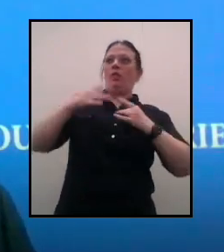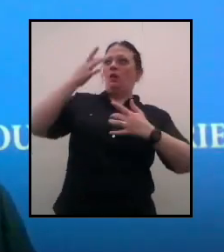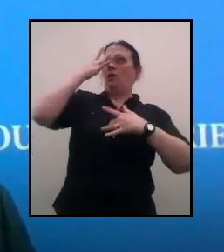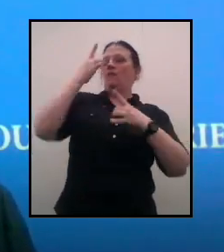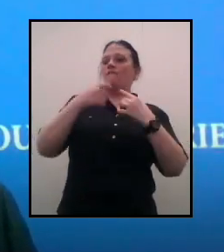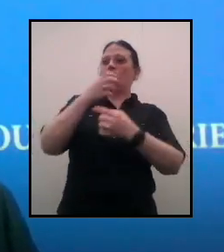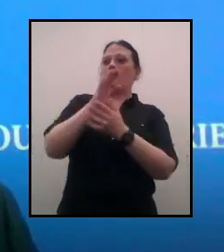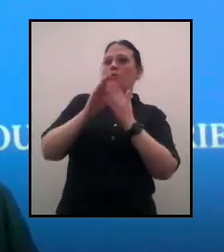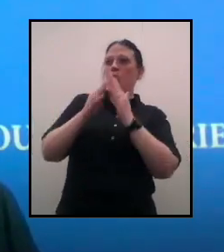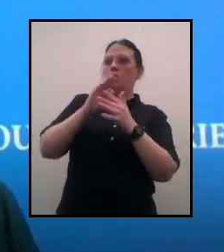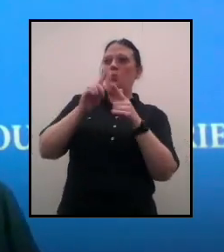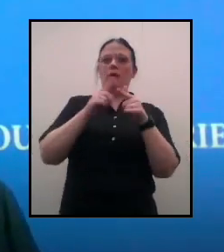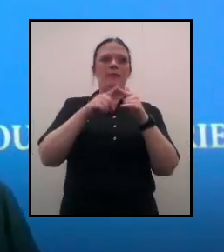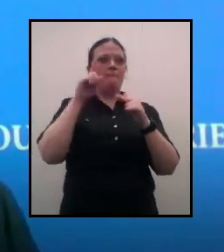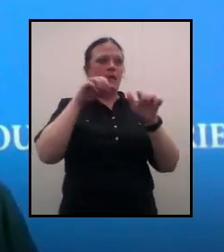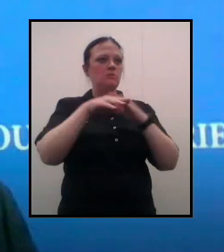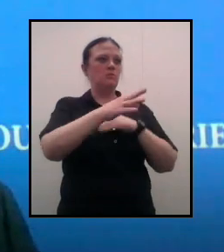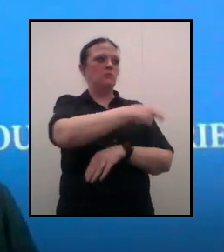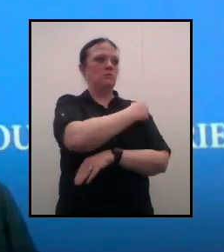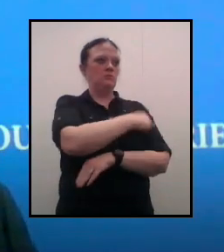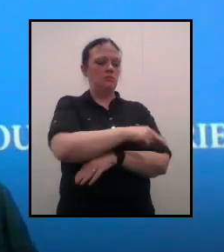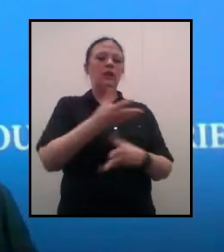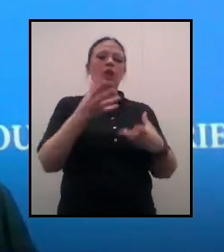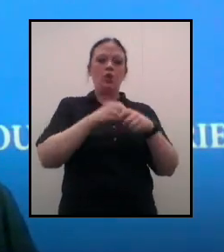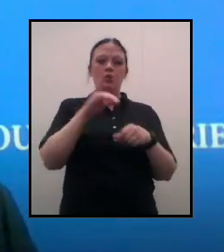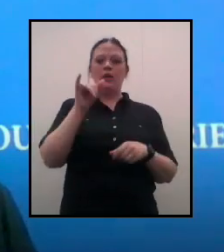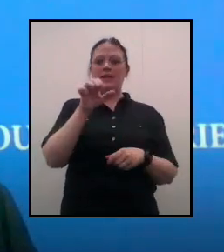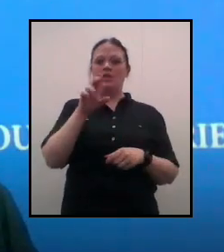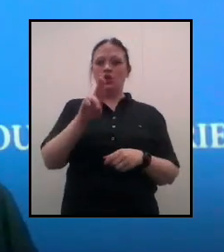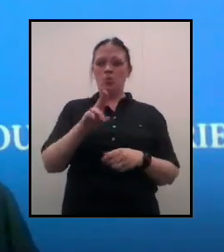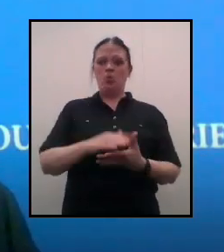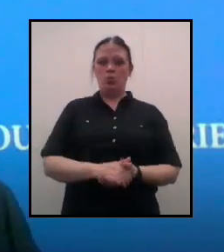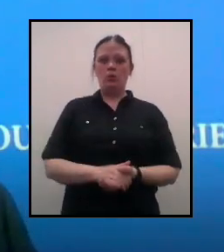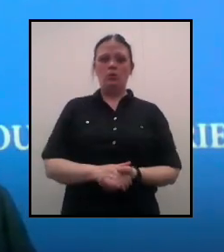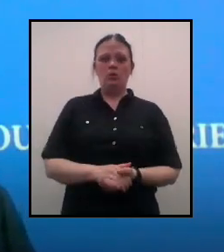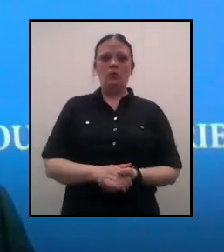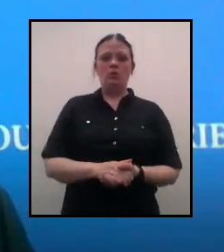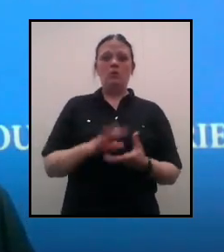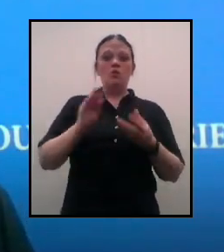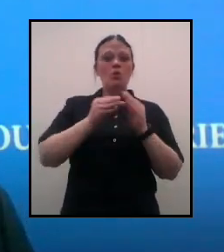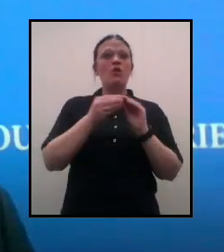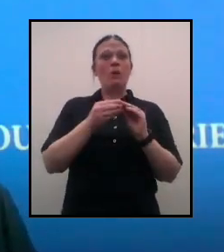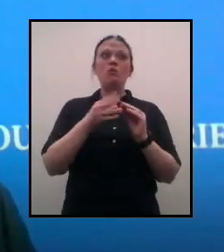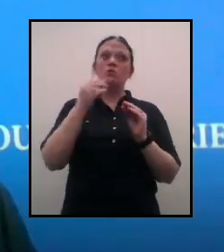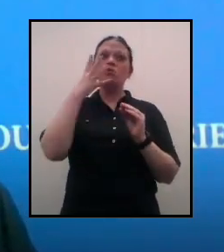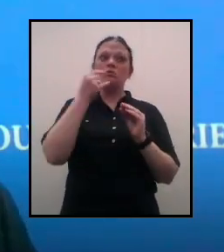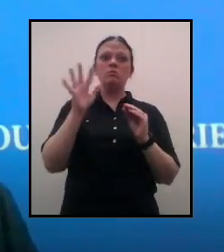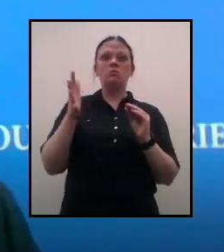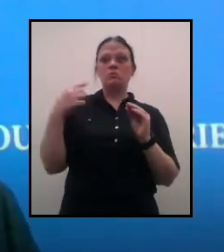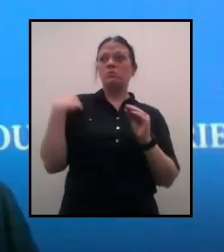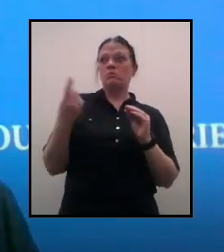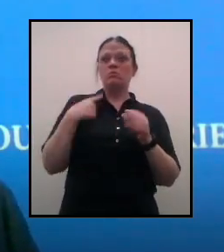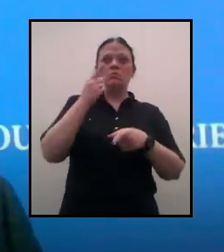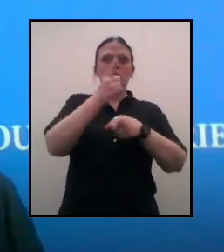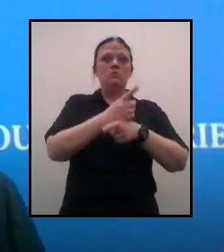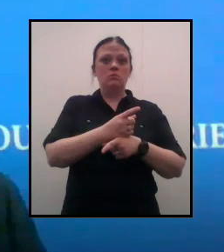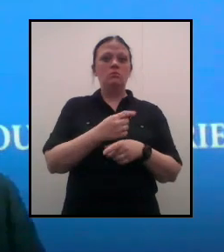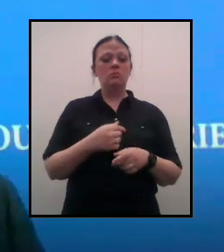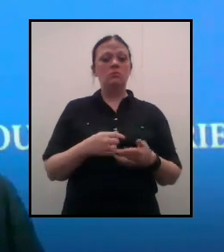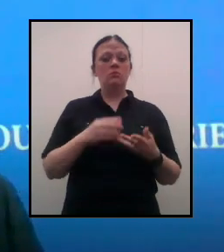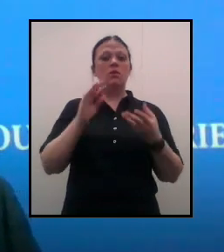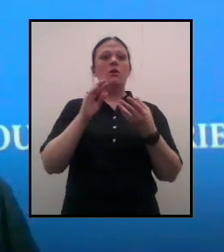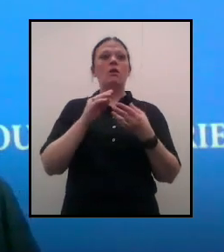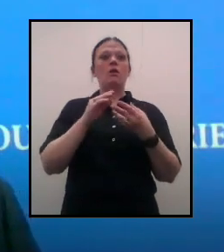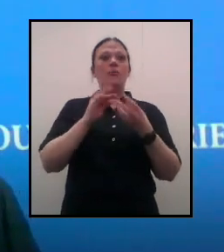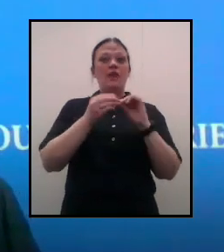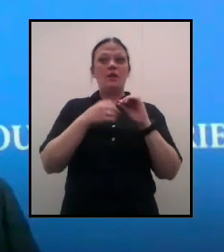be hospitalized, including ICU hospitalization. So those numbers have been fairly accurate. The stuff I saw